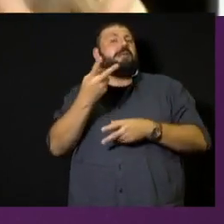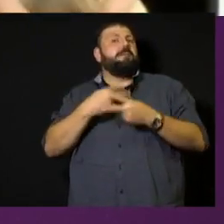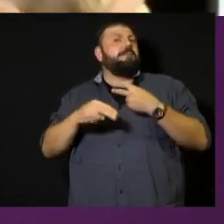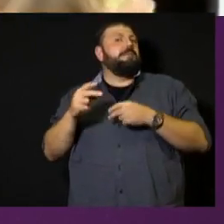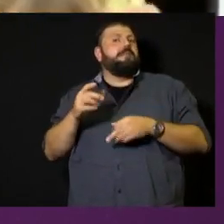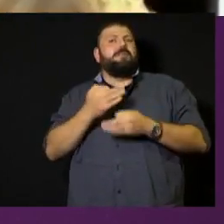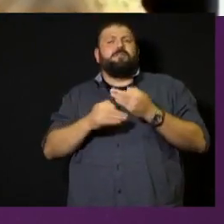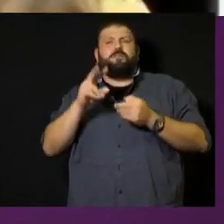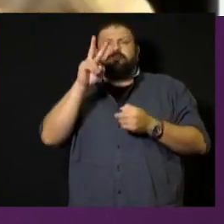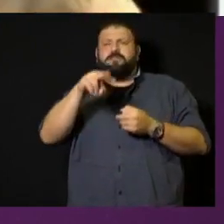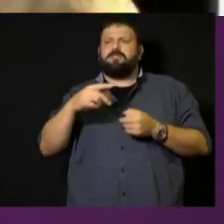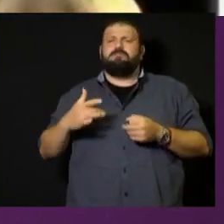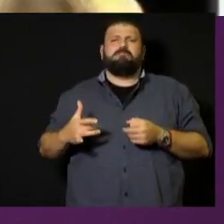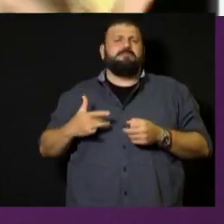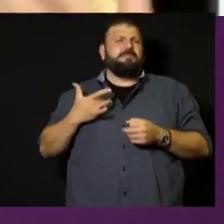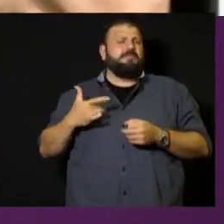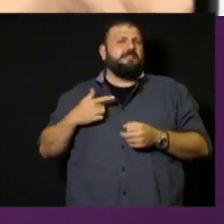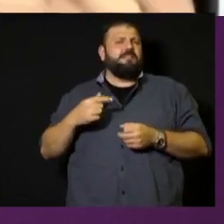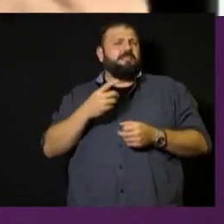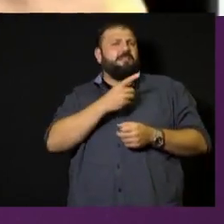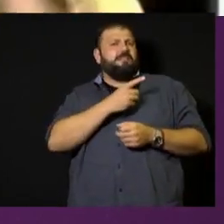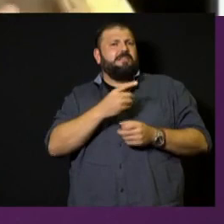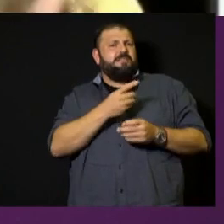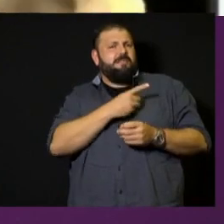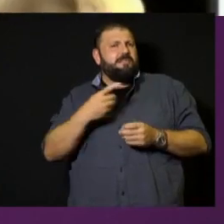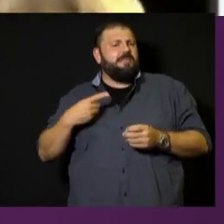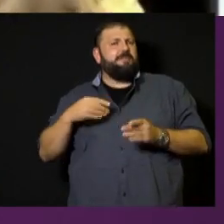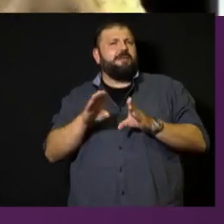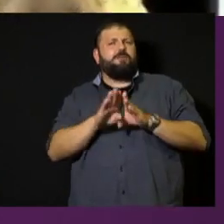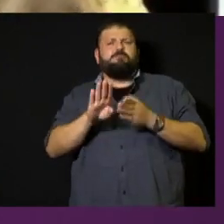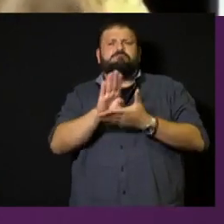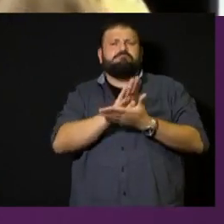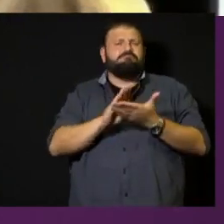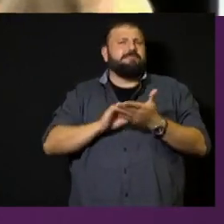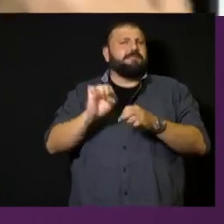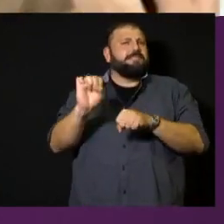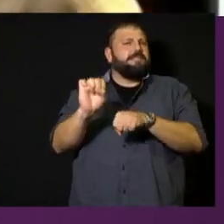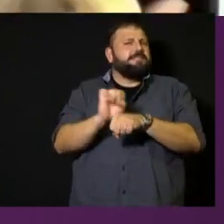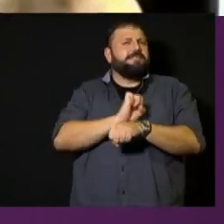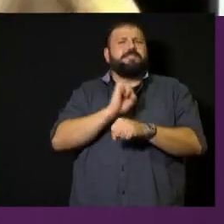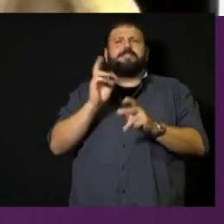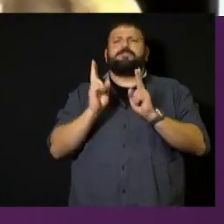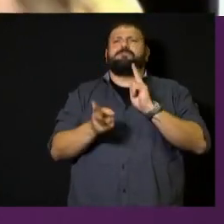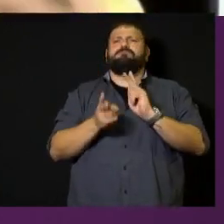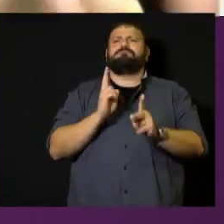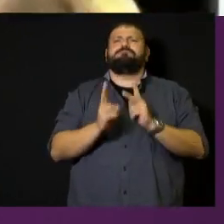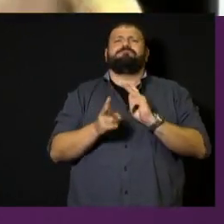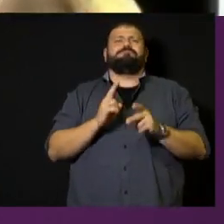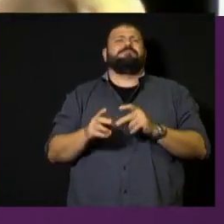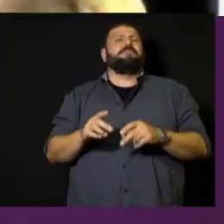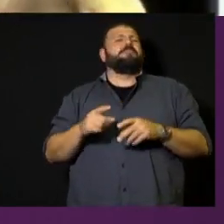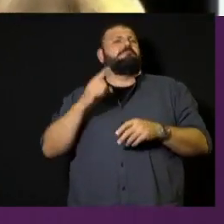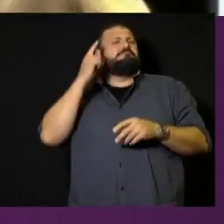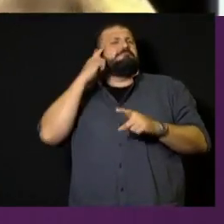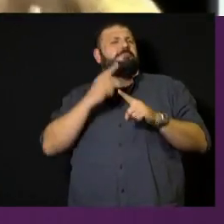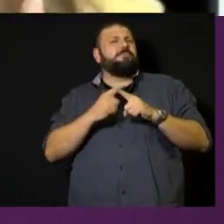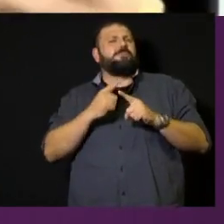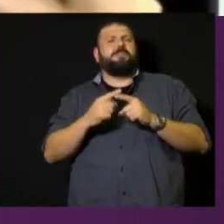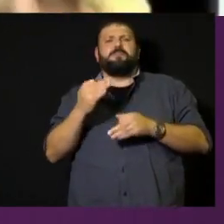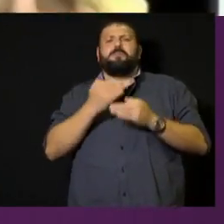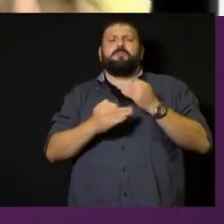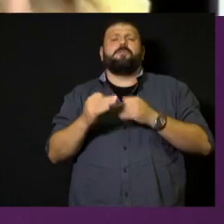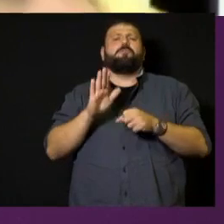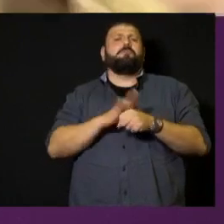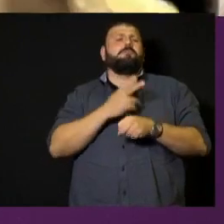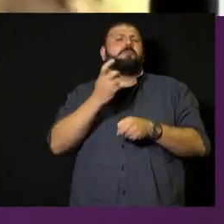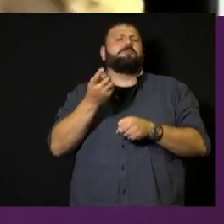you you need to be very humble because I remember that on my pathway there were a lot of moments